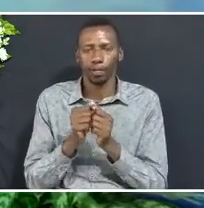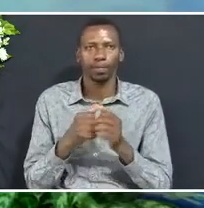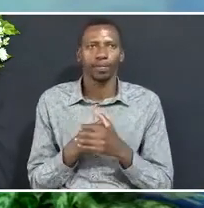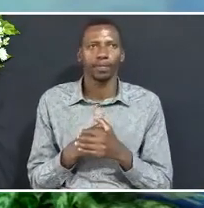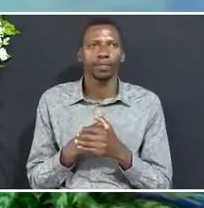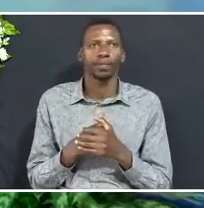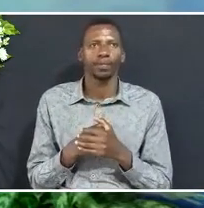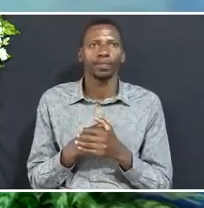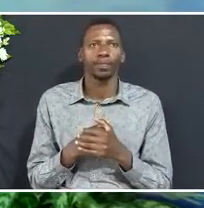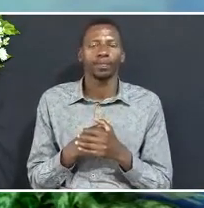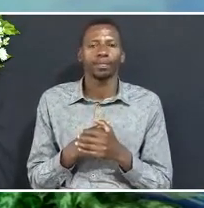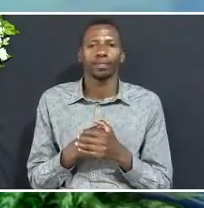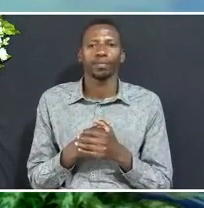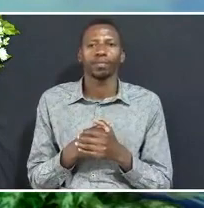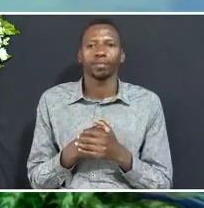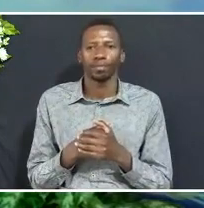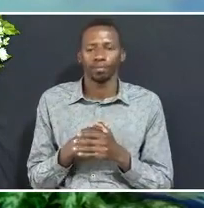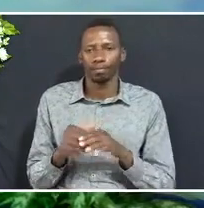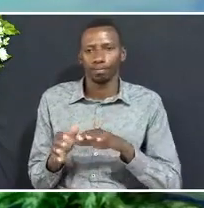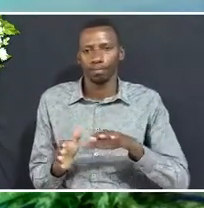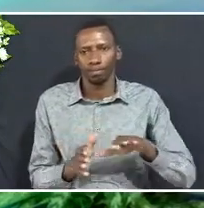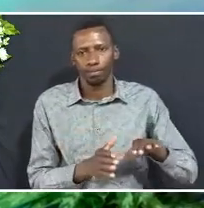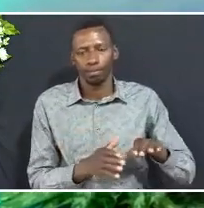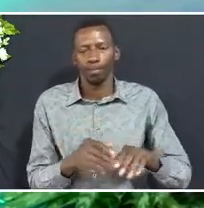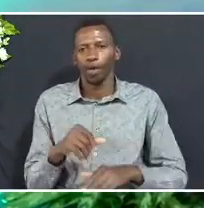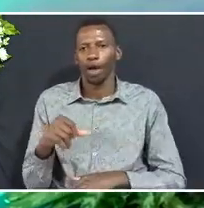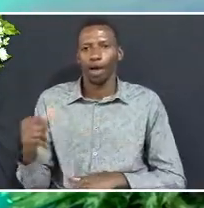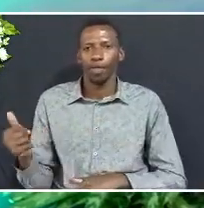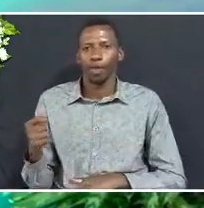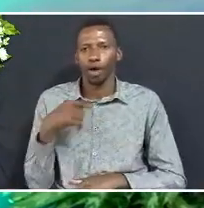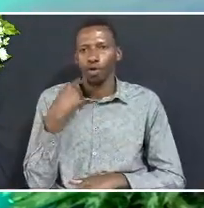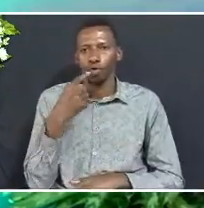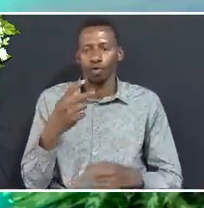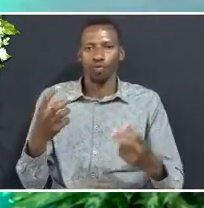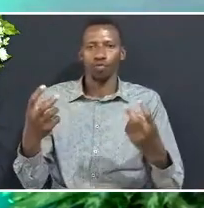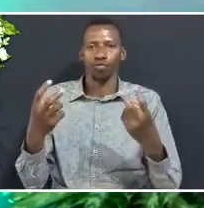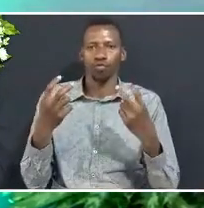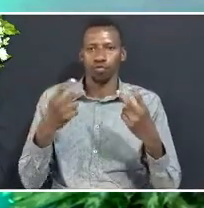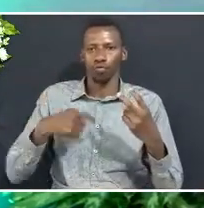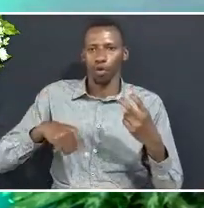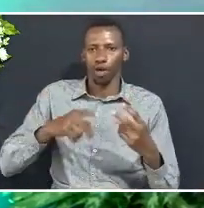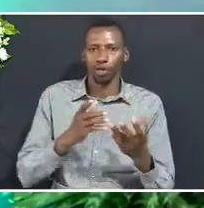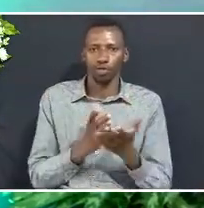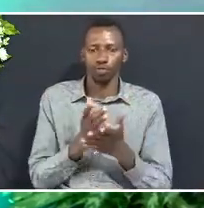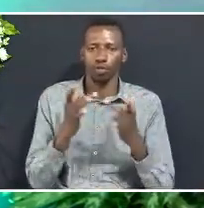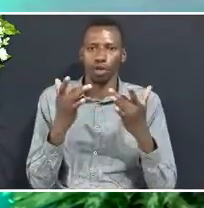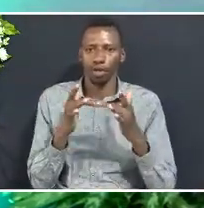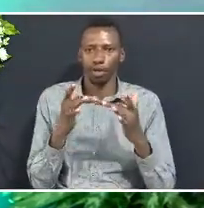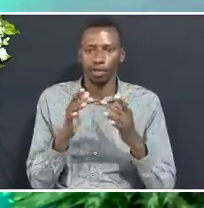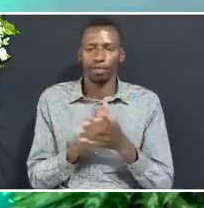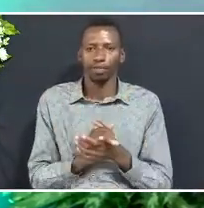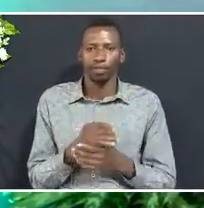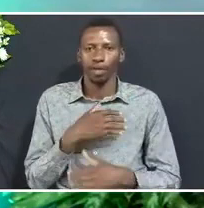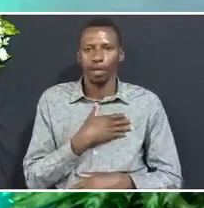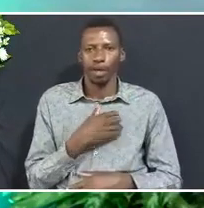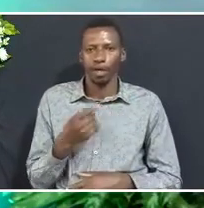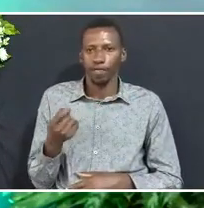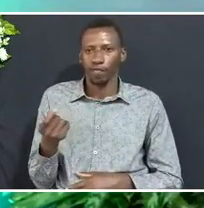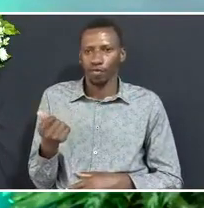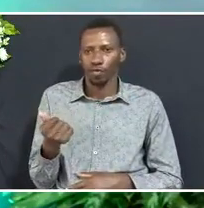For those who have been following us online, and a few of us have been coming here